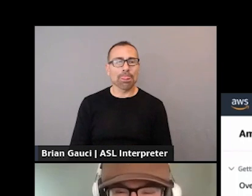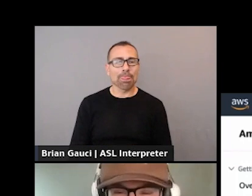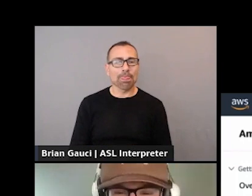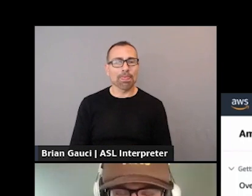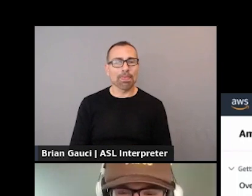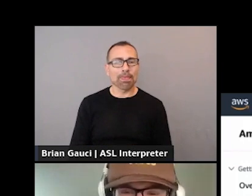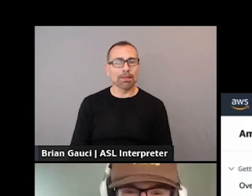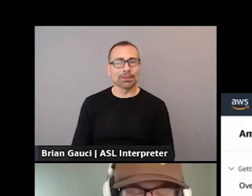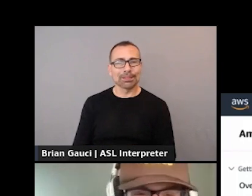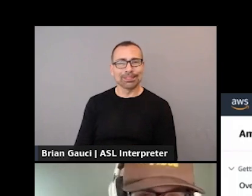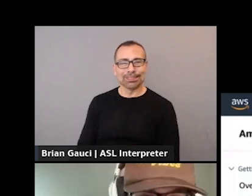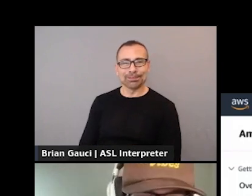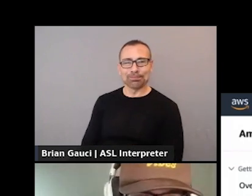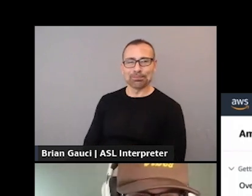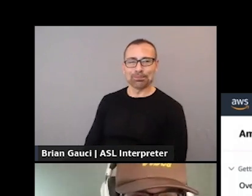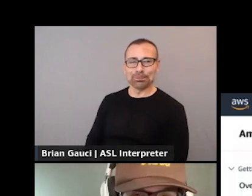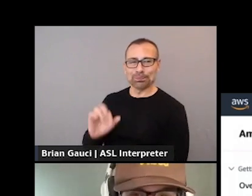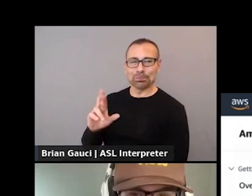open.